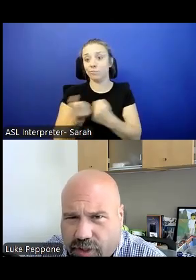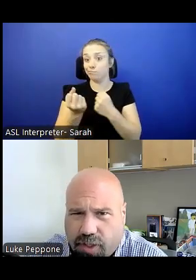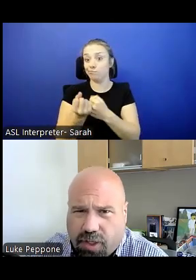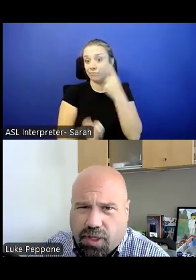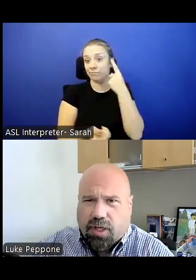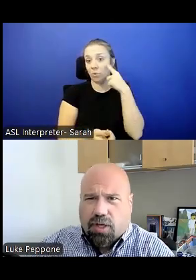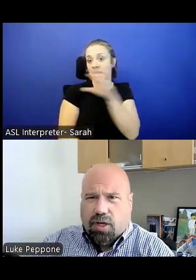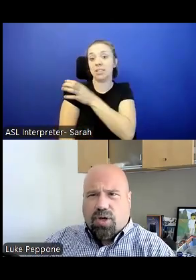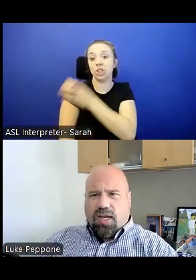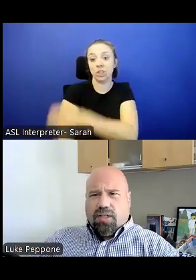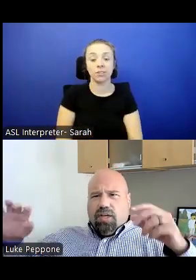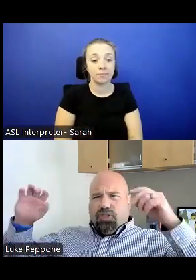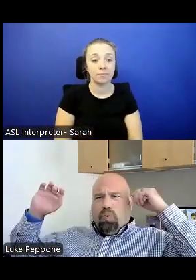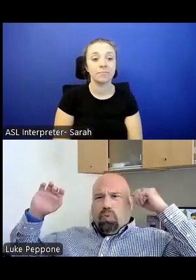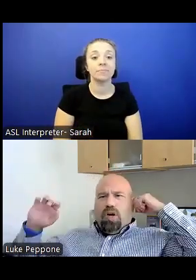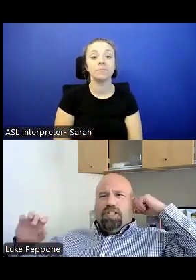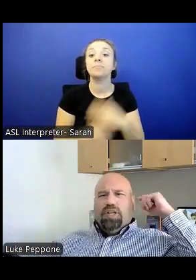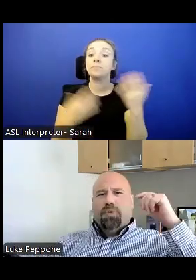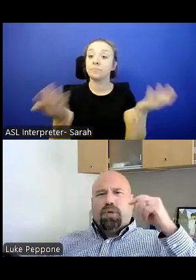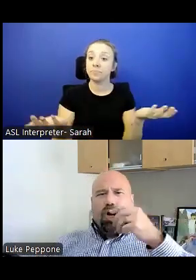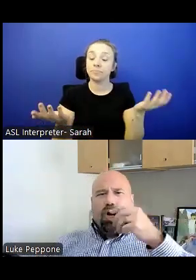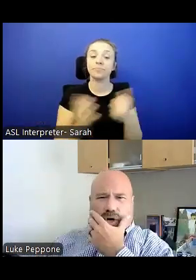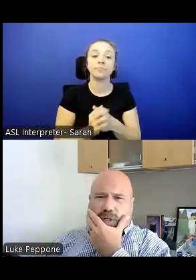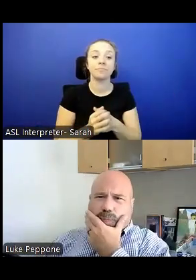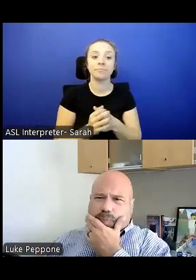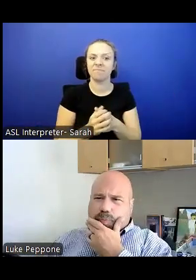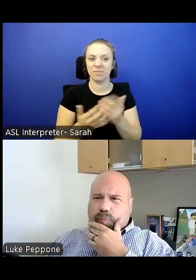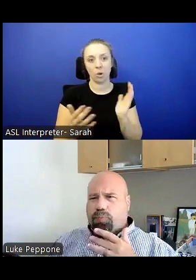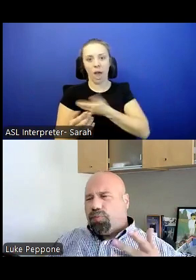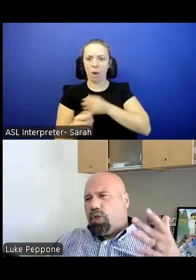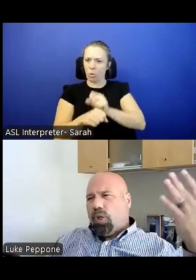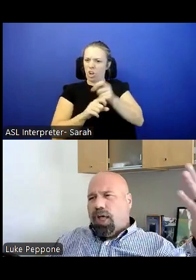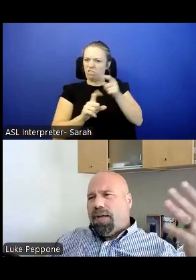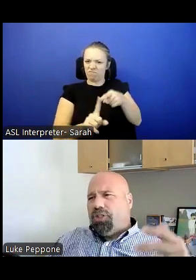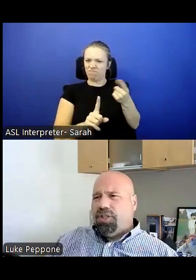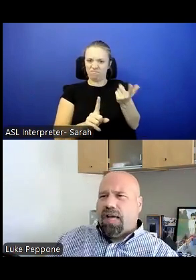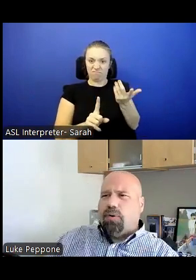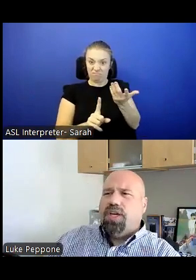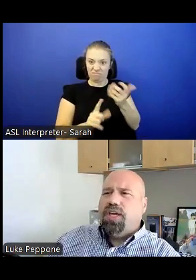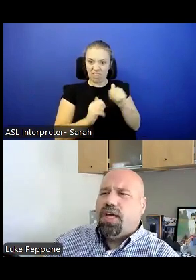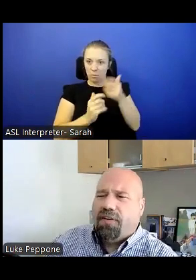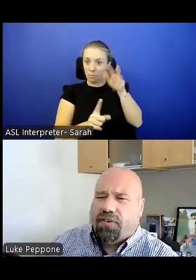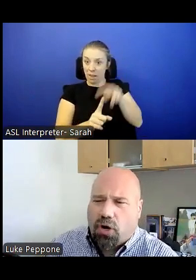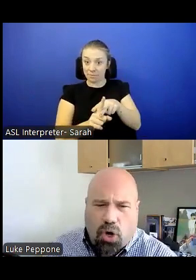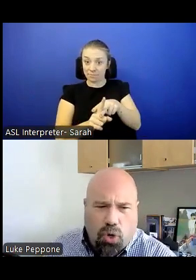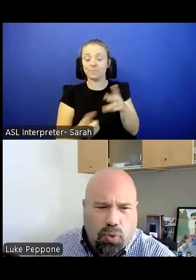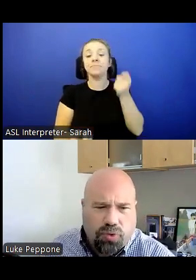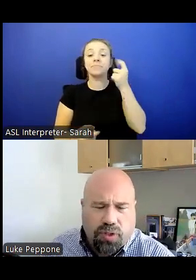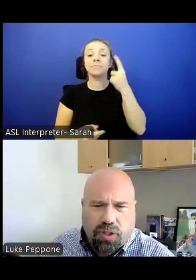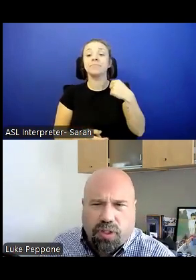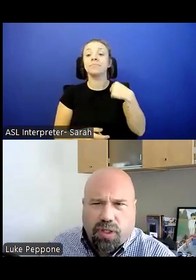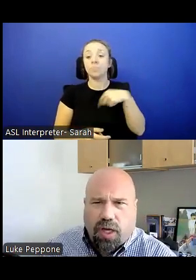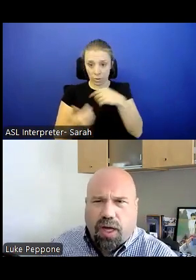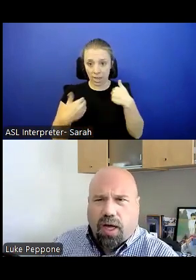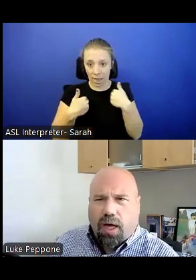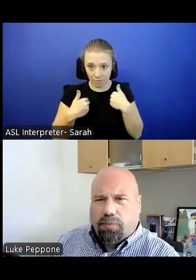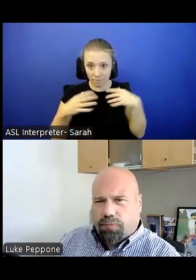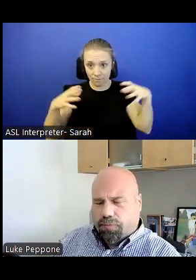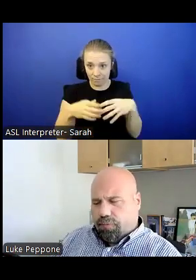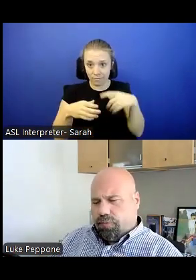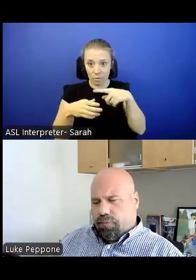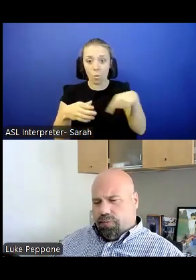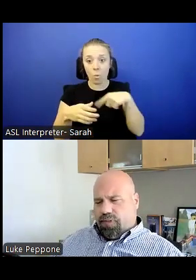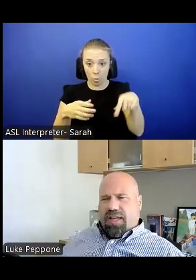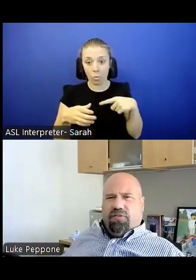clinicians. Okay. So what did we do in our work? Well, I mentioned that we have our own